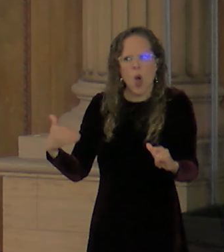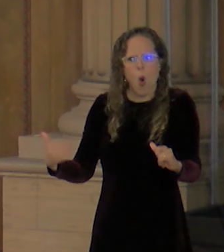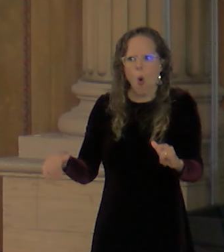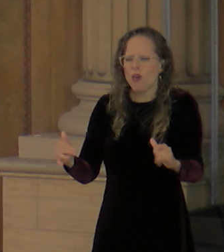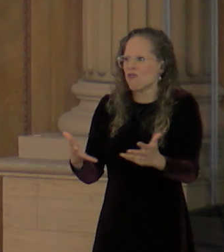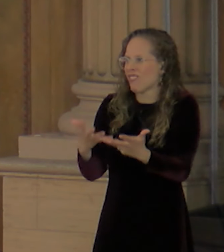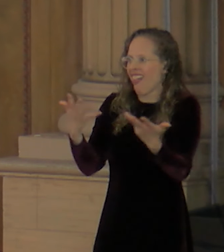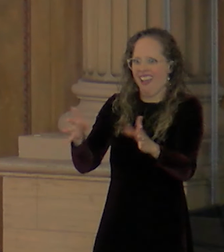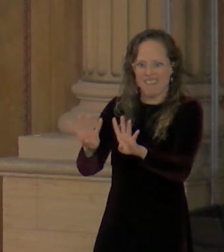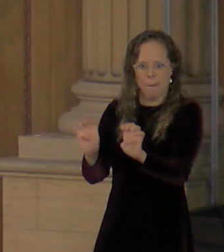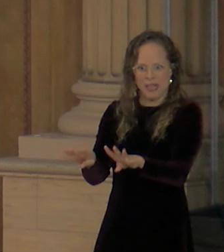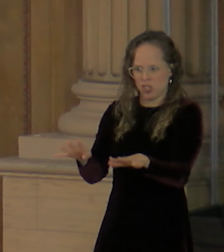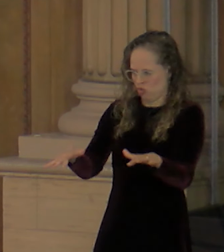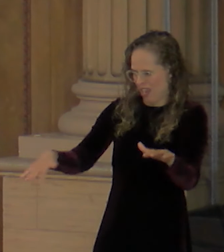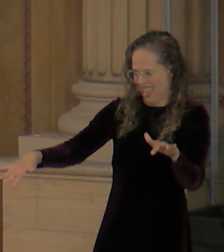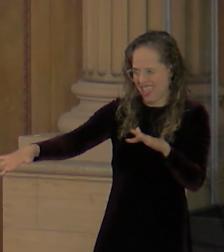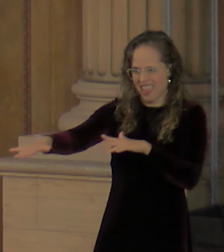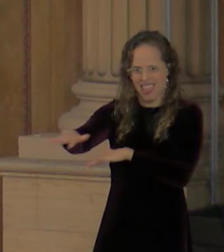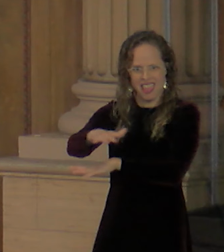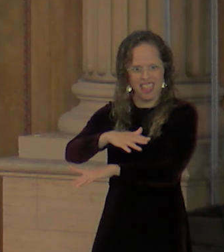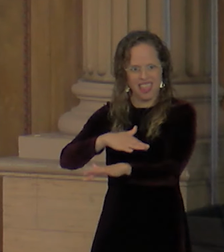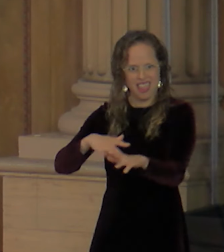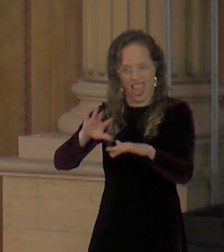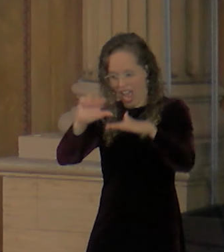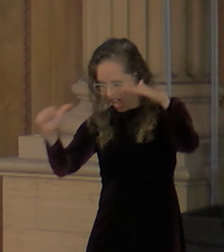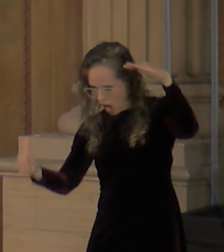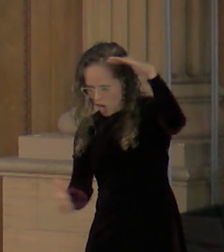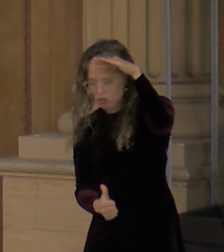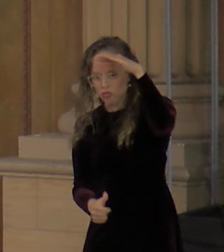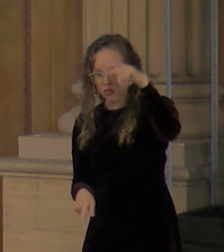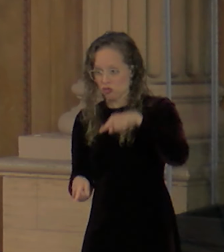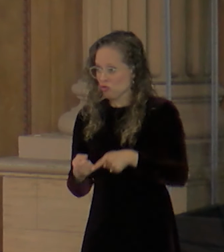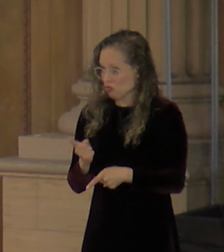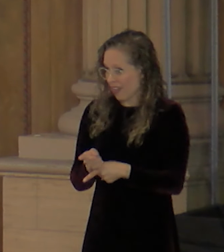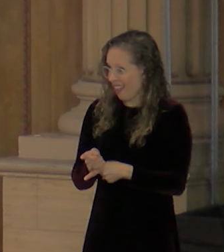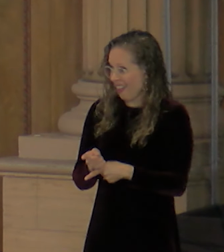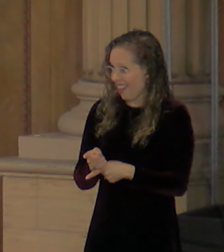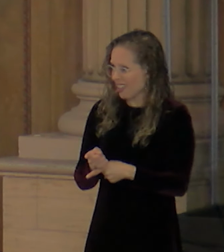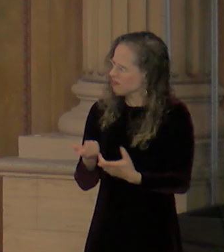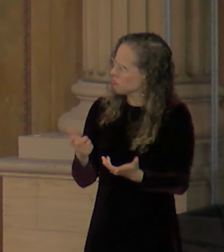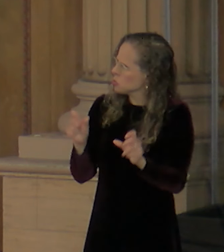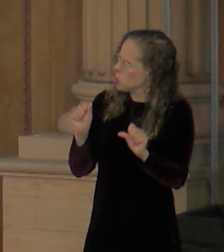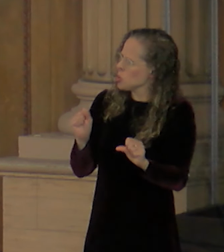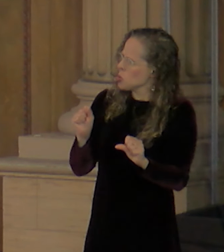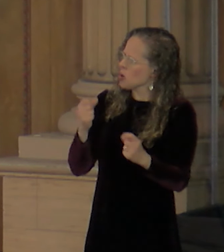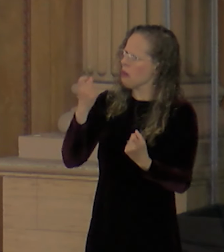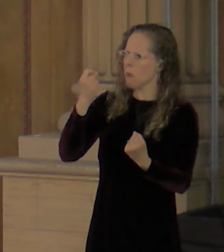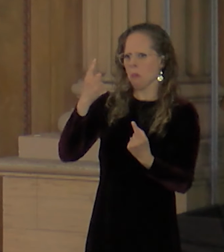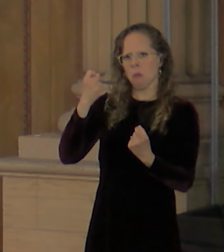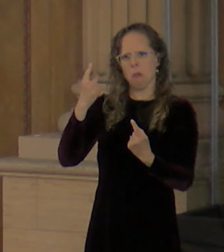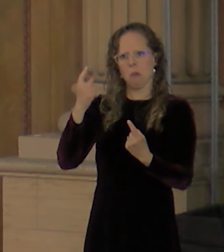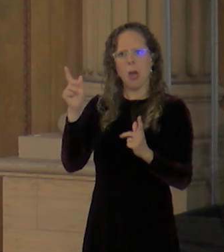much mystery and so much scary stuff down there associated with it, that we could understand thinking of the ocean as the place of just utter mystery